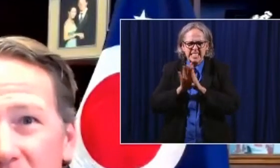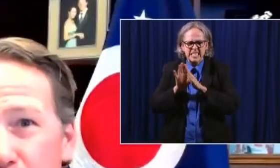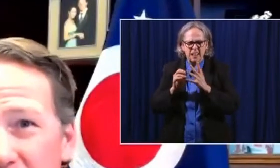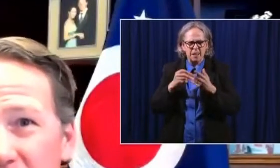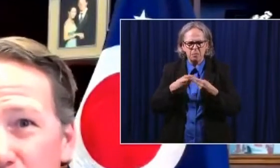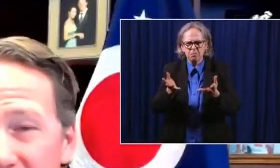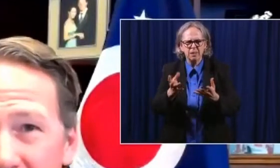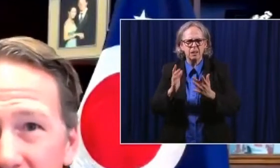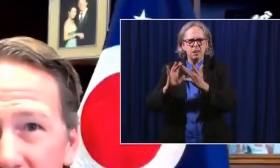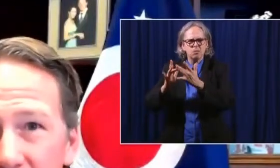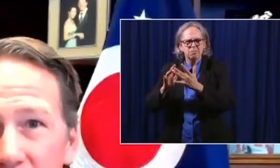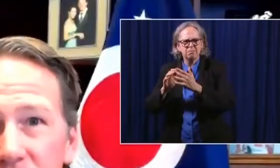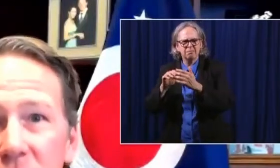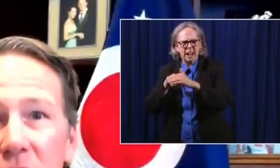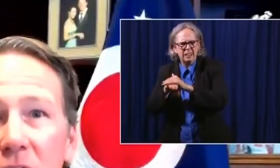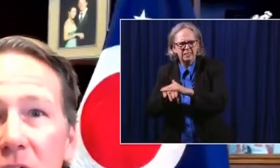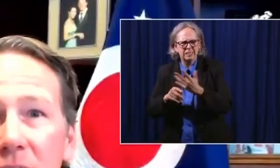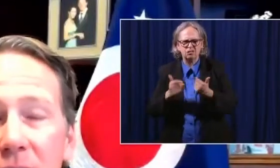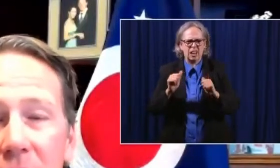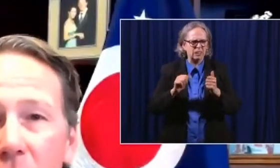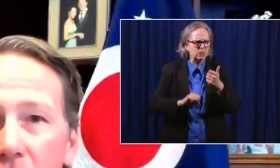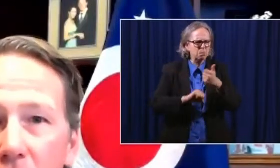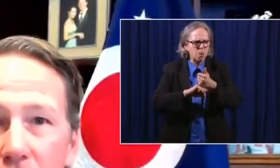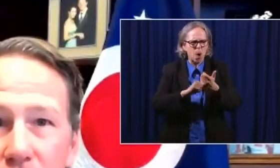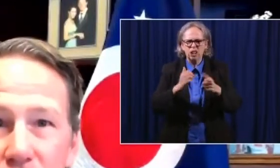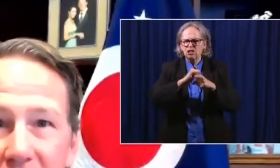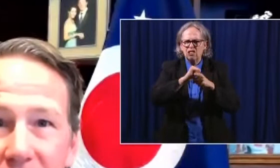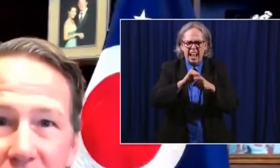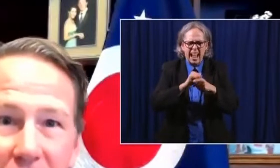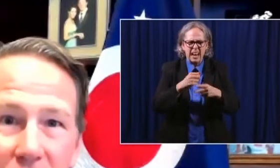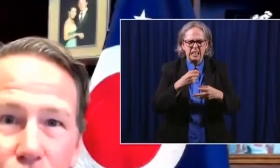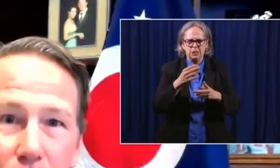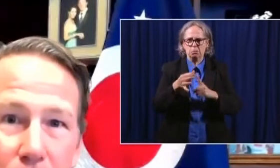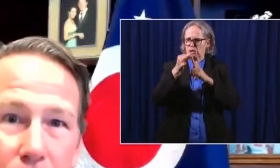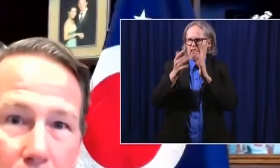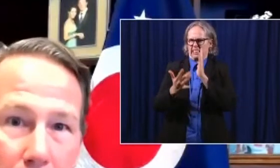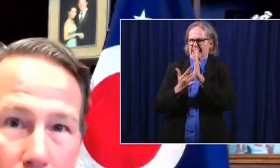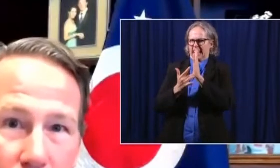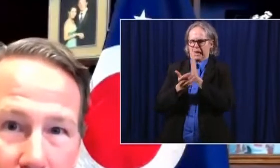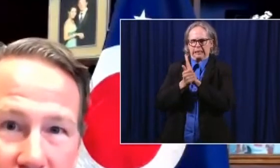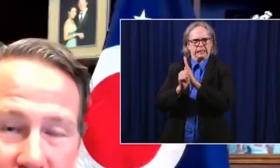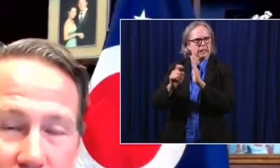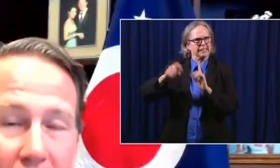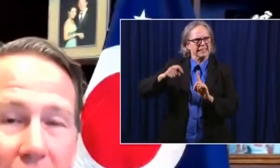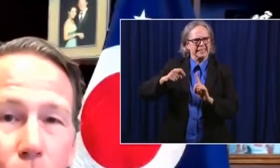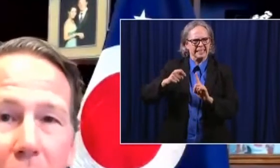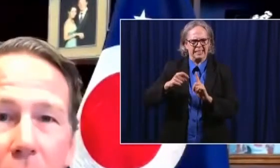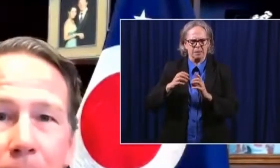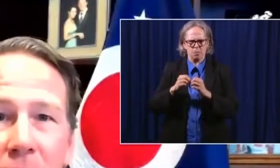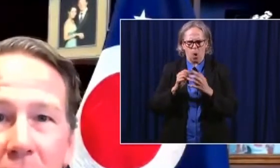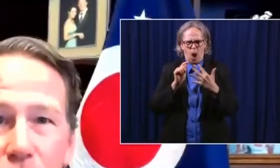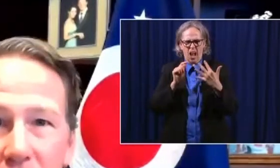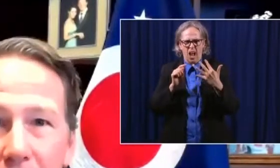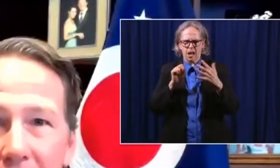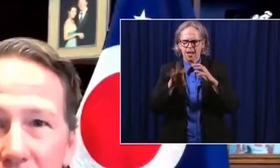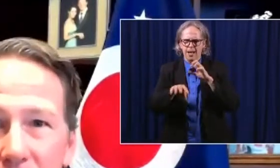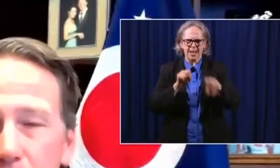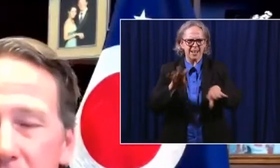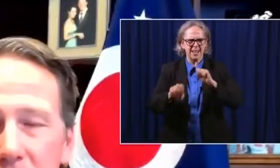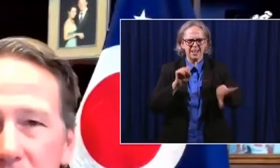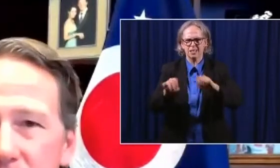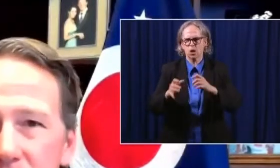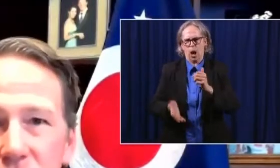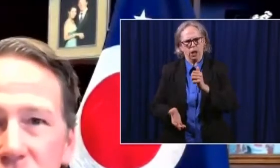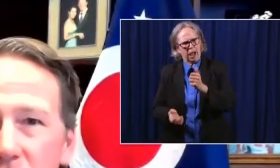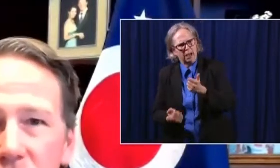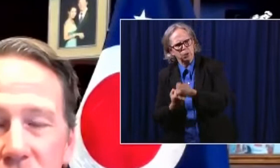job training, particularly with tech skills. All of those kinds of things will hopefully position Ohio well as we come out of this.